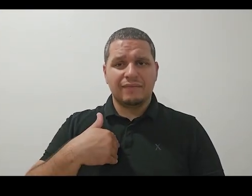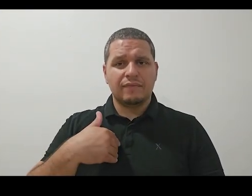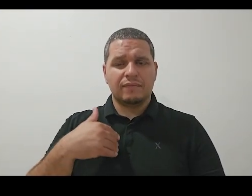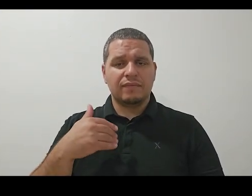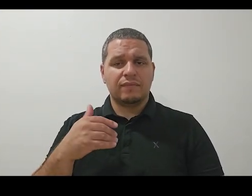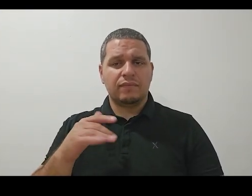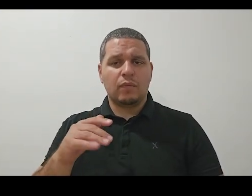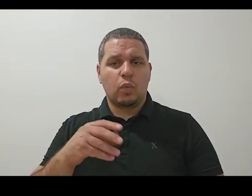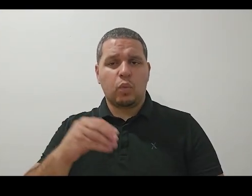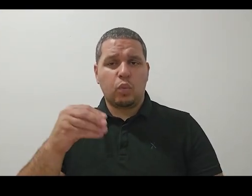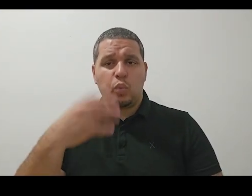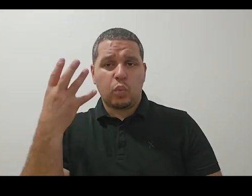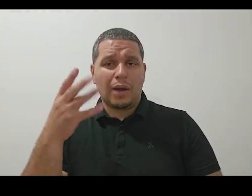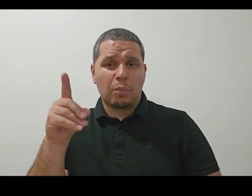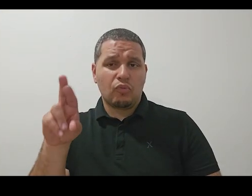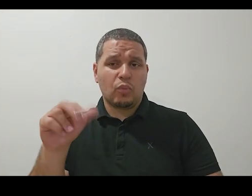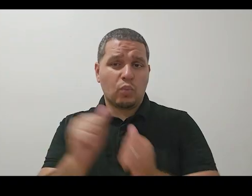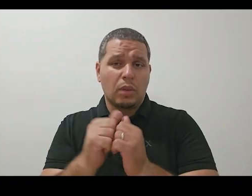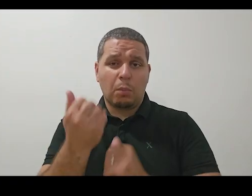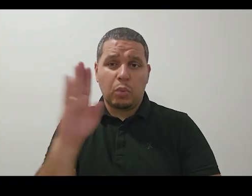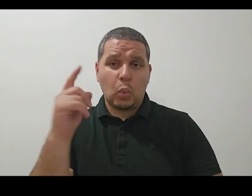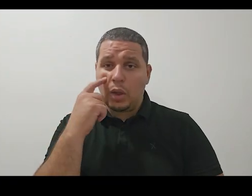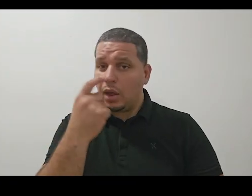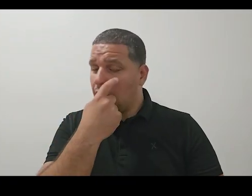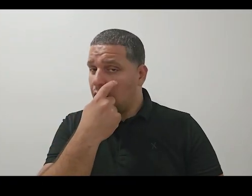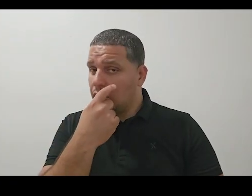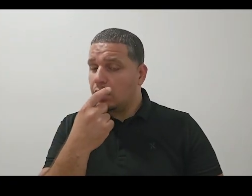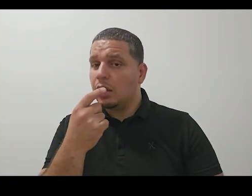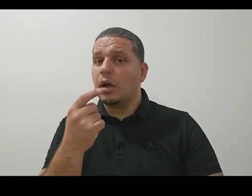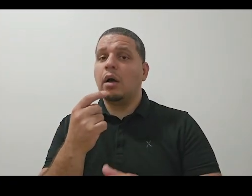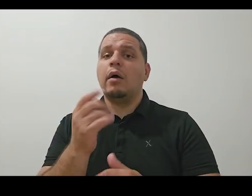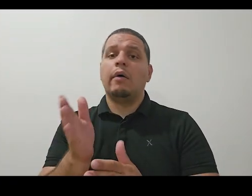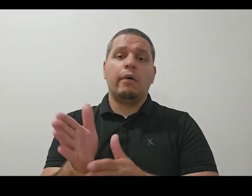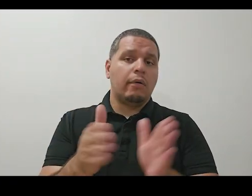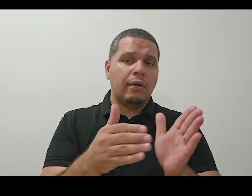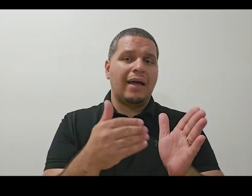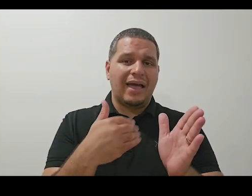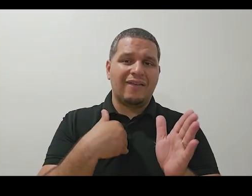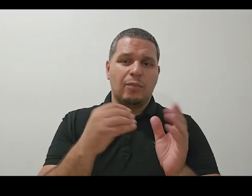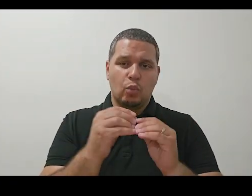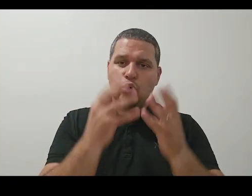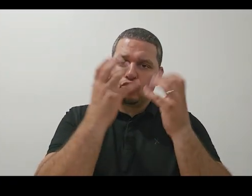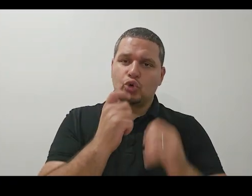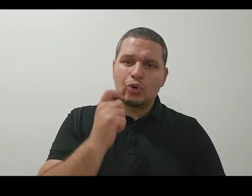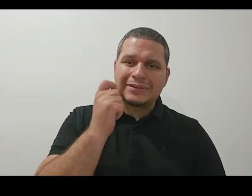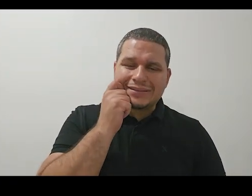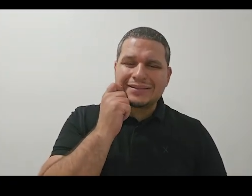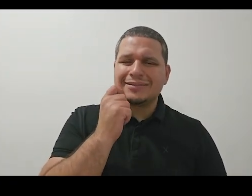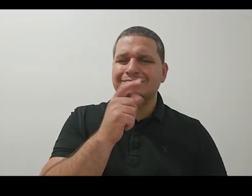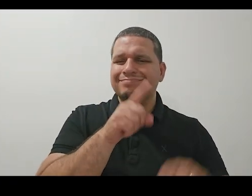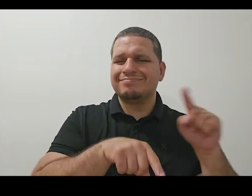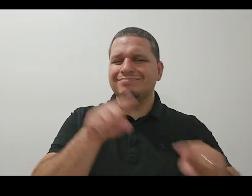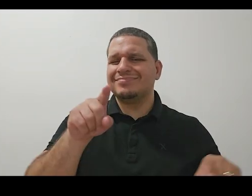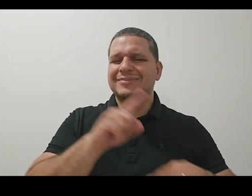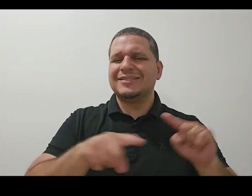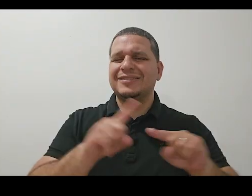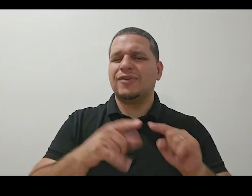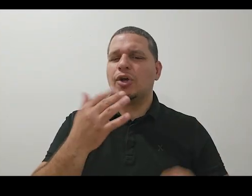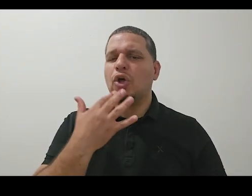Puerto Ricans with blue eyes, and then there are others that are darker, then different